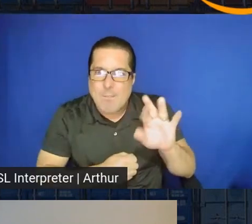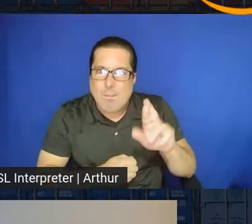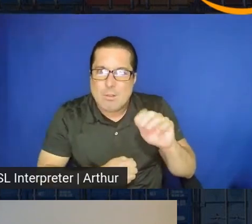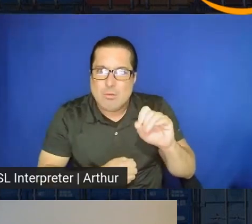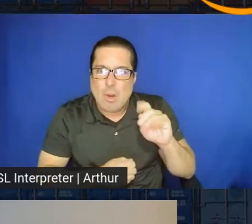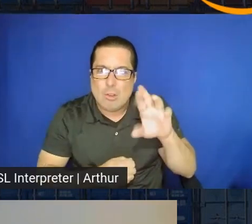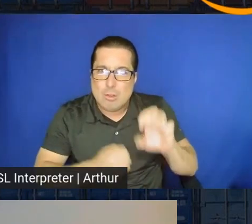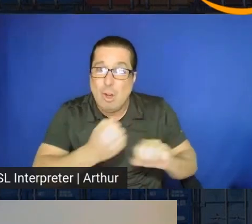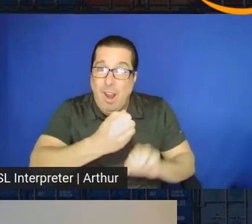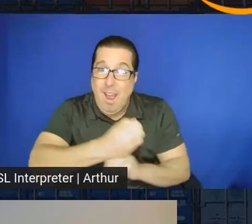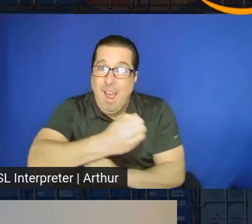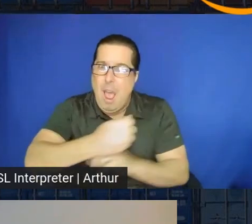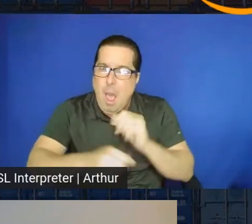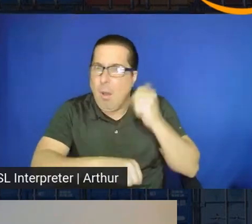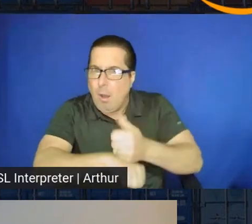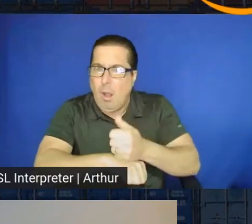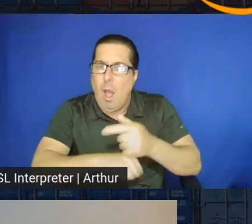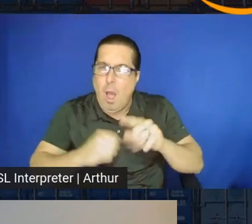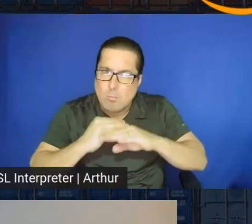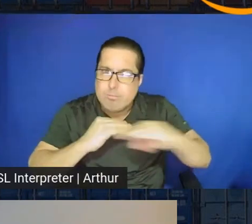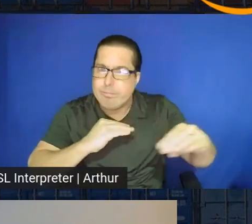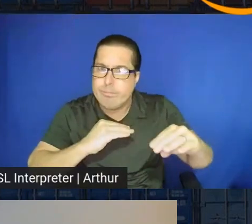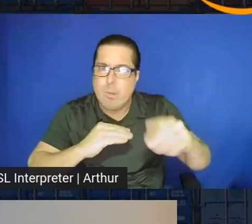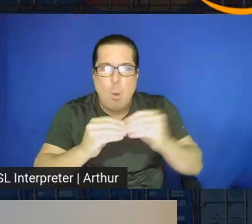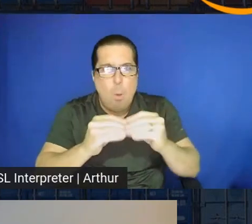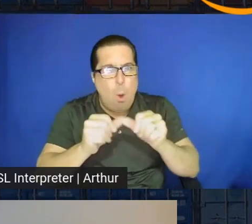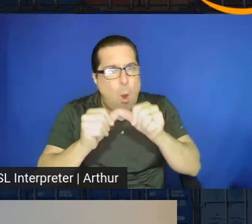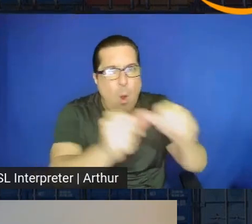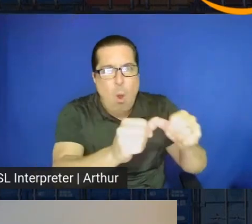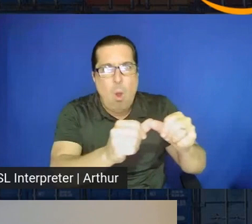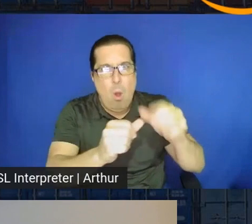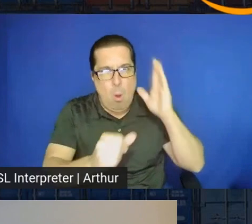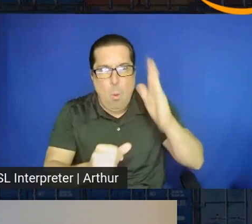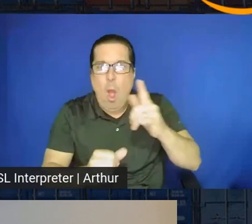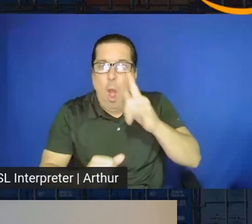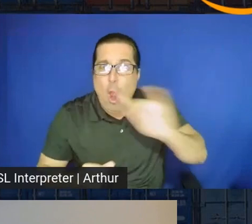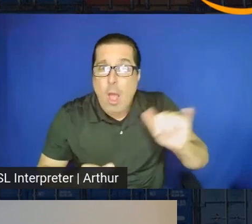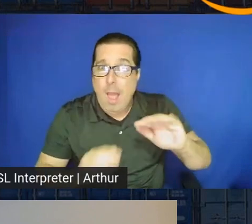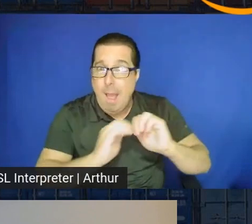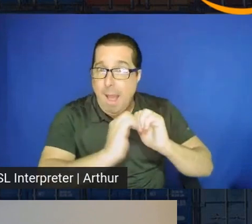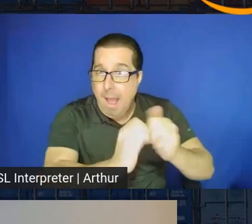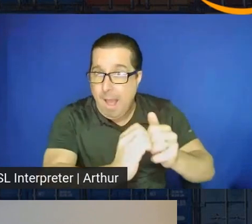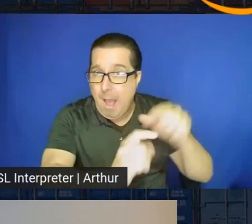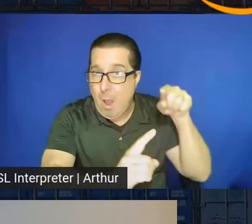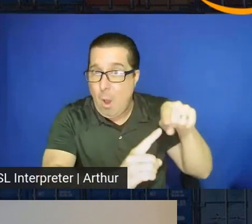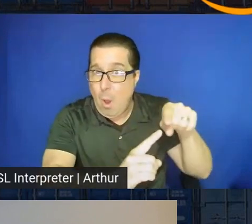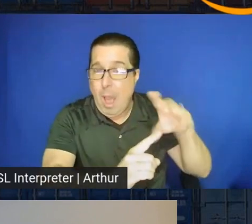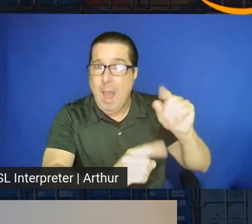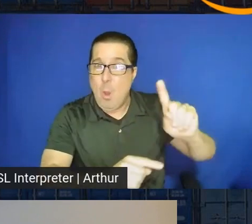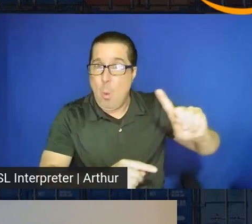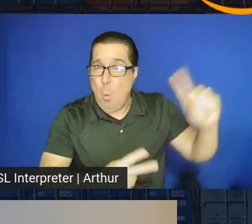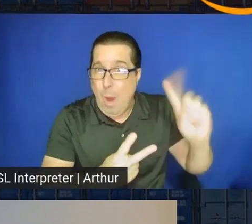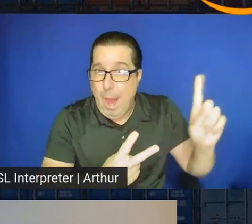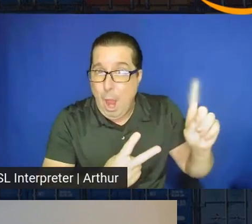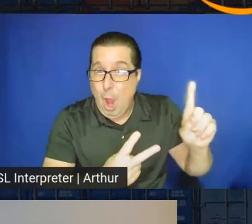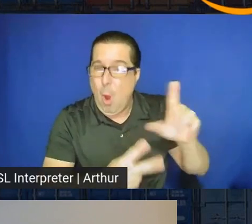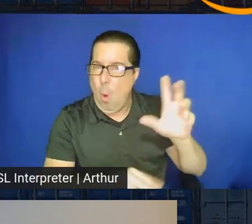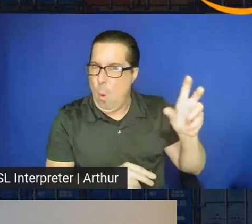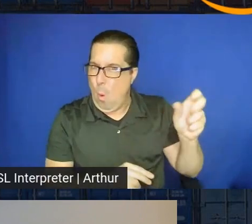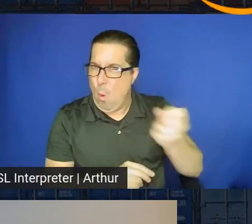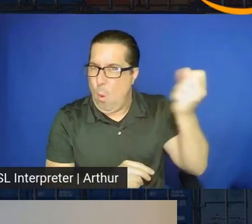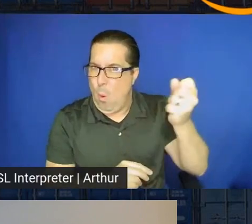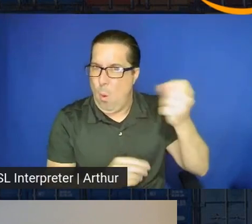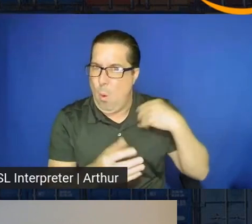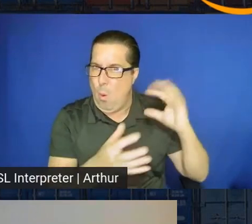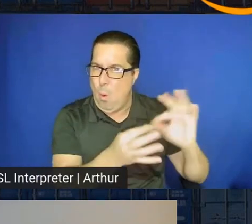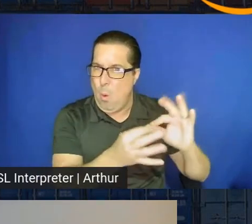when working with EKS Anywhere. But I feel like before we get to that, before we talk about where people are going to run EKS Anywhere, I think we need